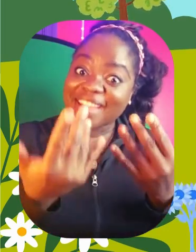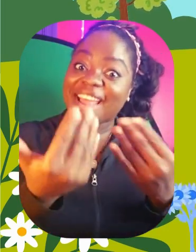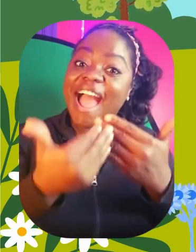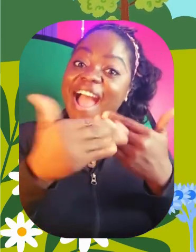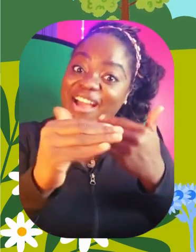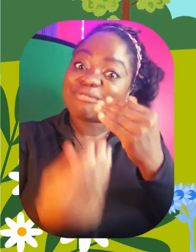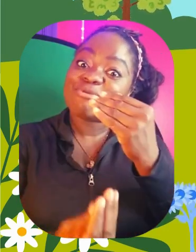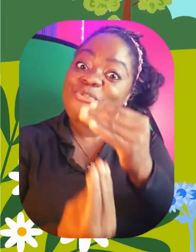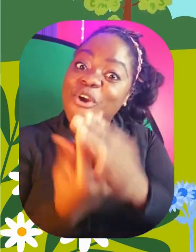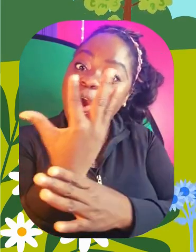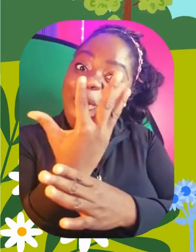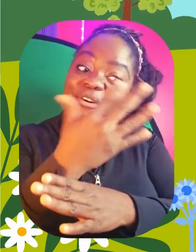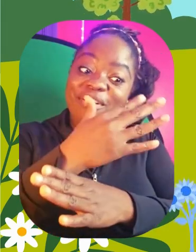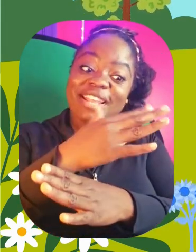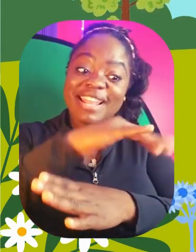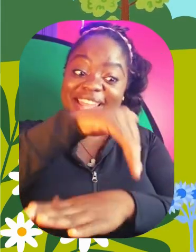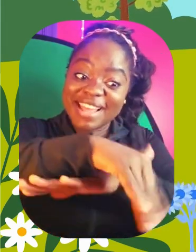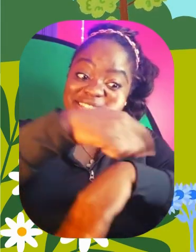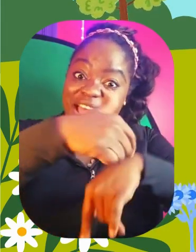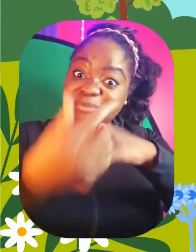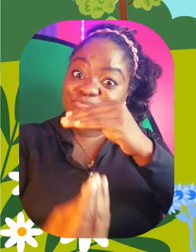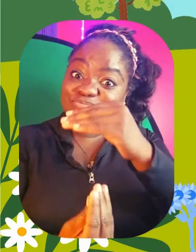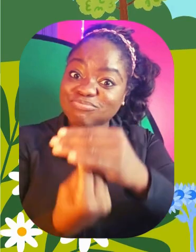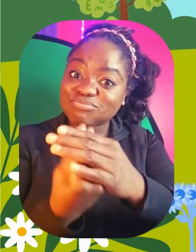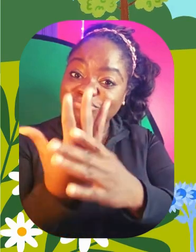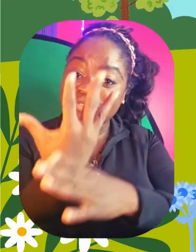and then it will grow overnight.